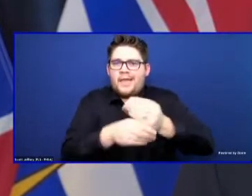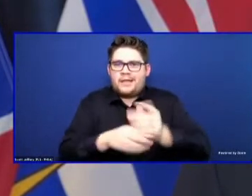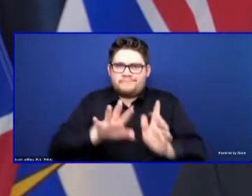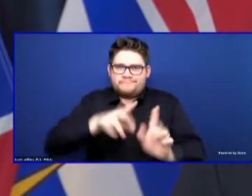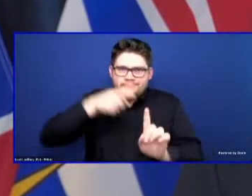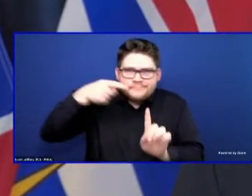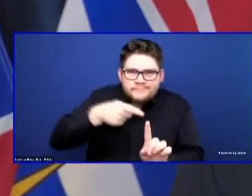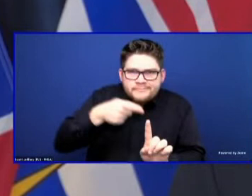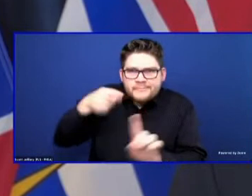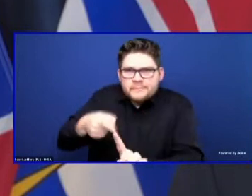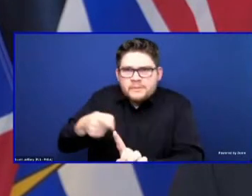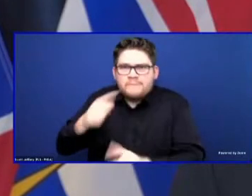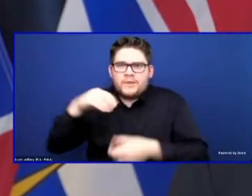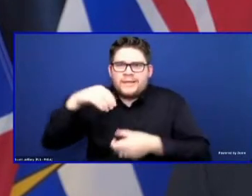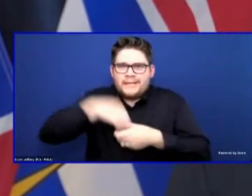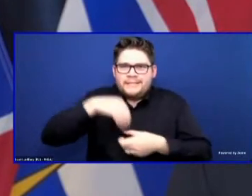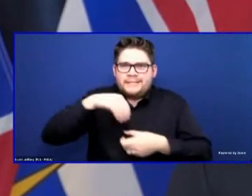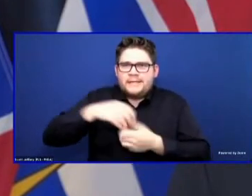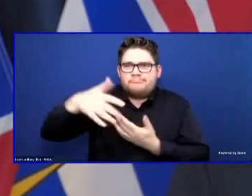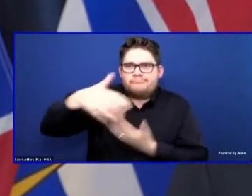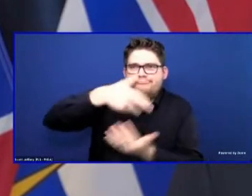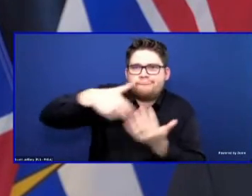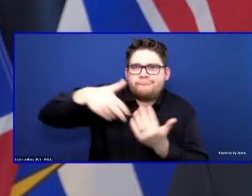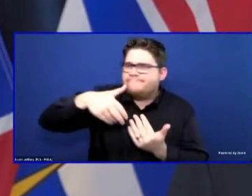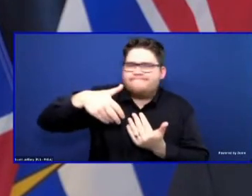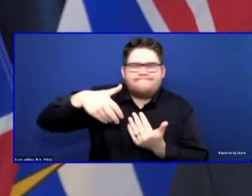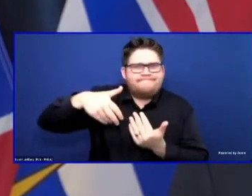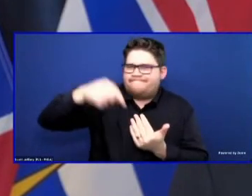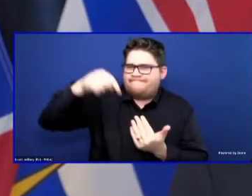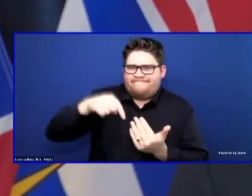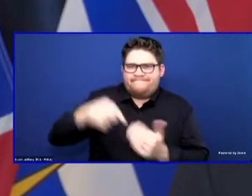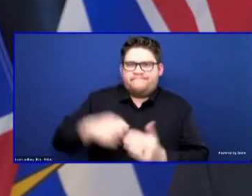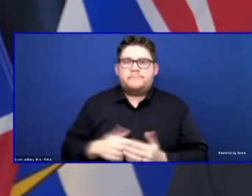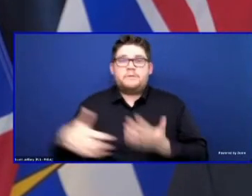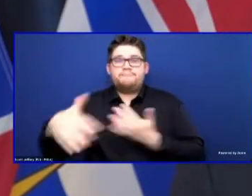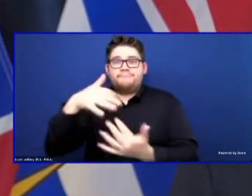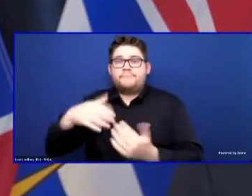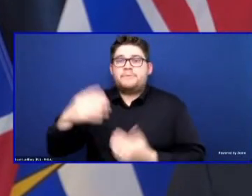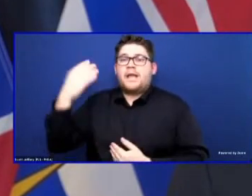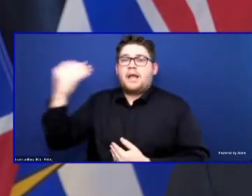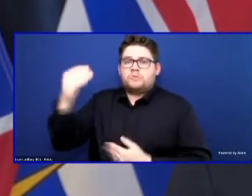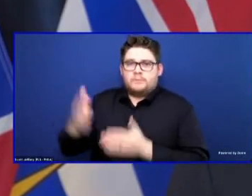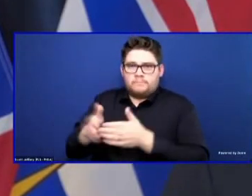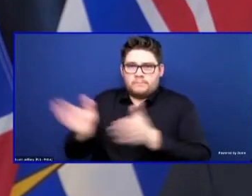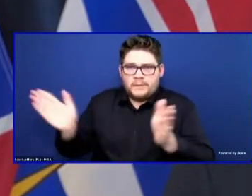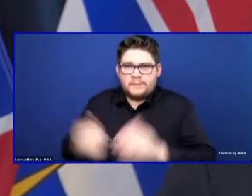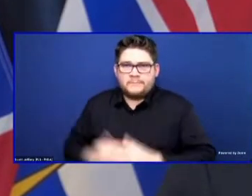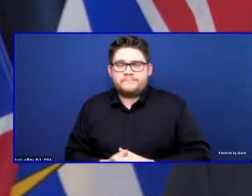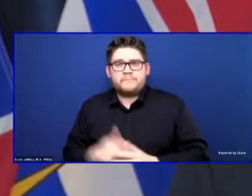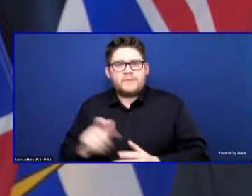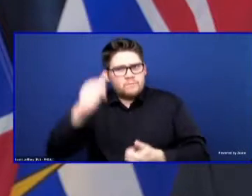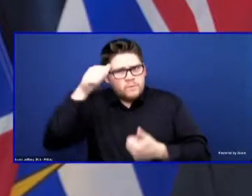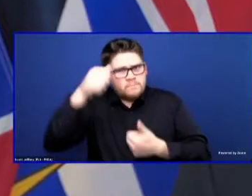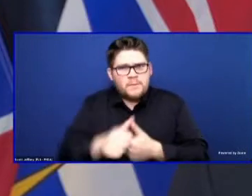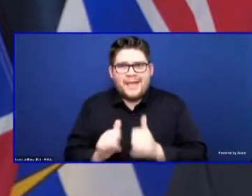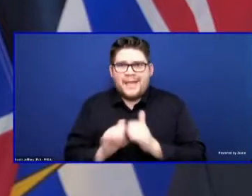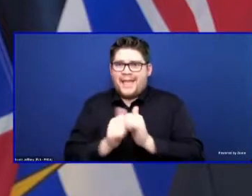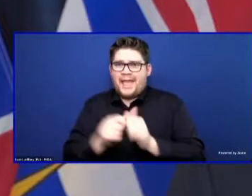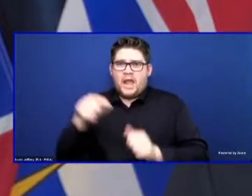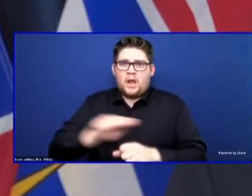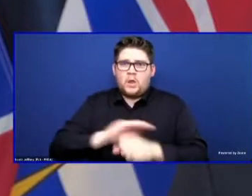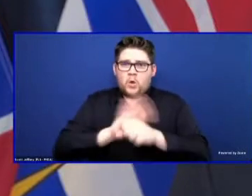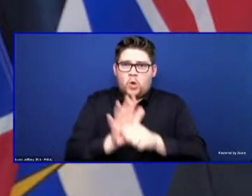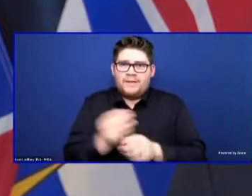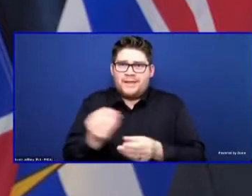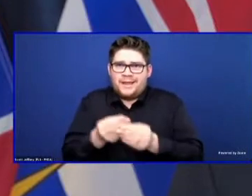and social connections. This is a virus that spreads through social interaction, and we must do everything we can right